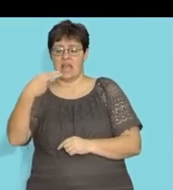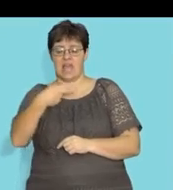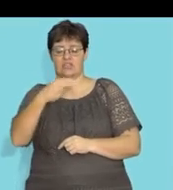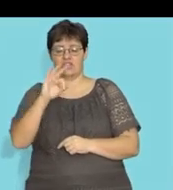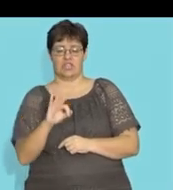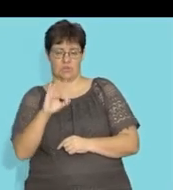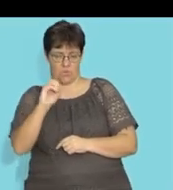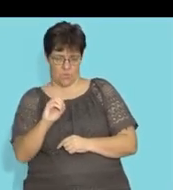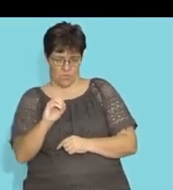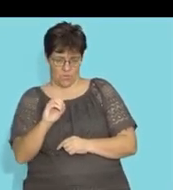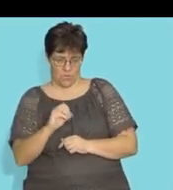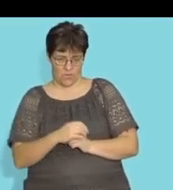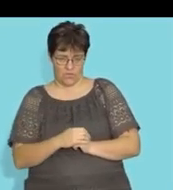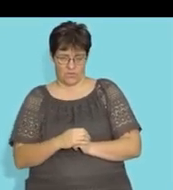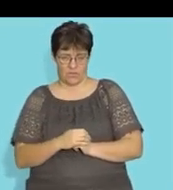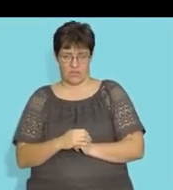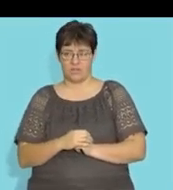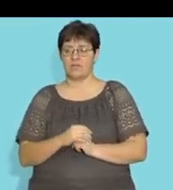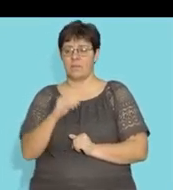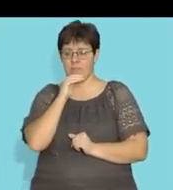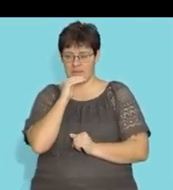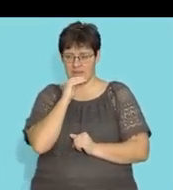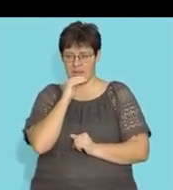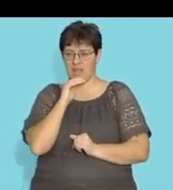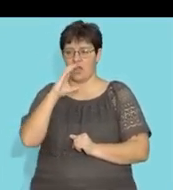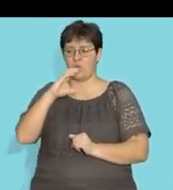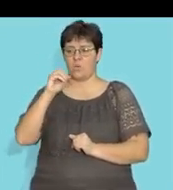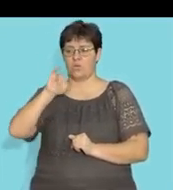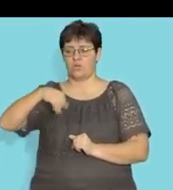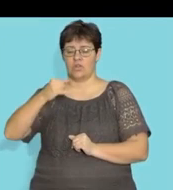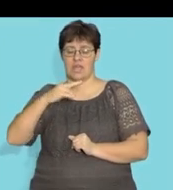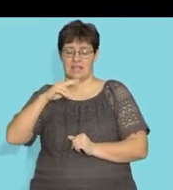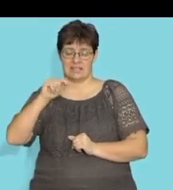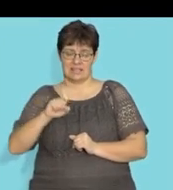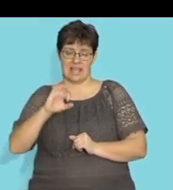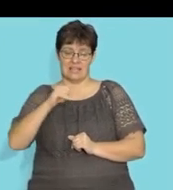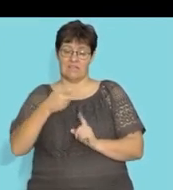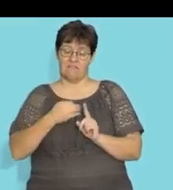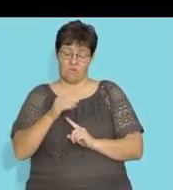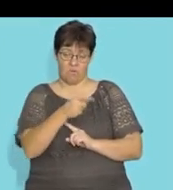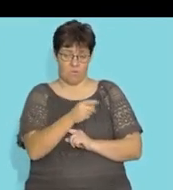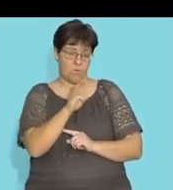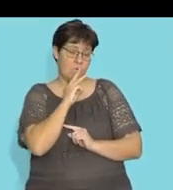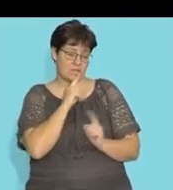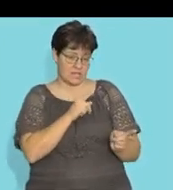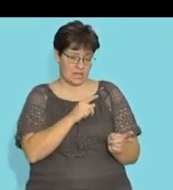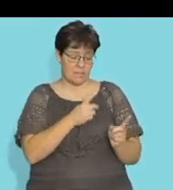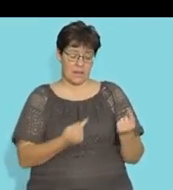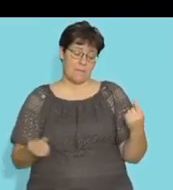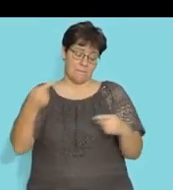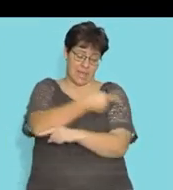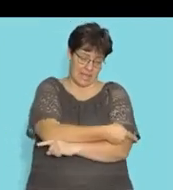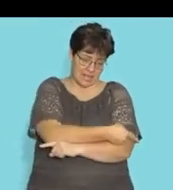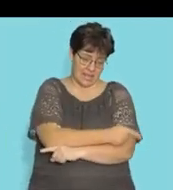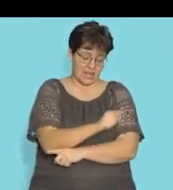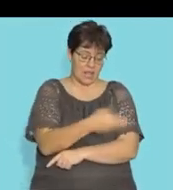and that hydronium ion in my forward reaction is the conjugate acid for water. But when it's